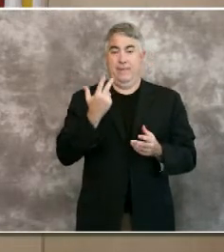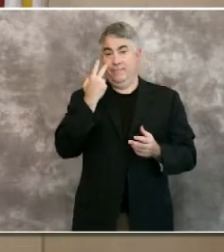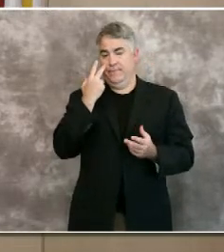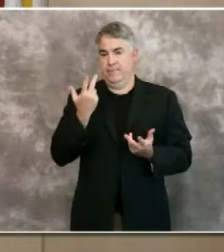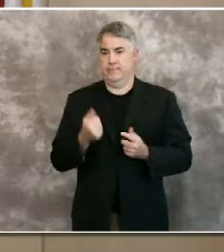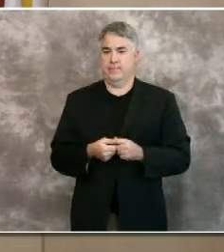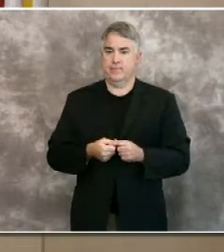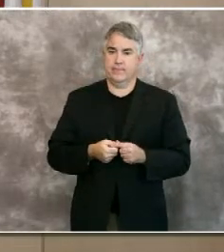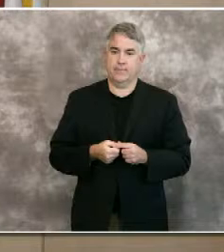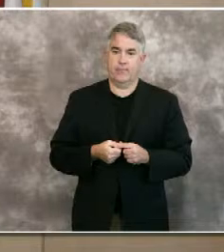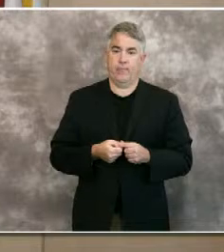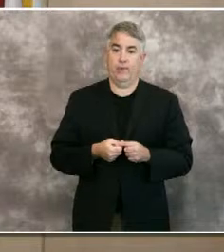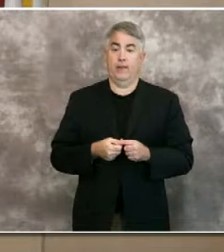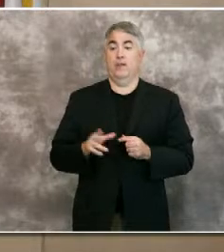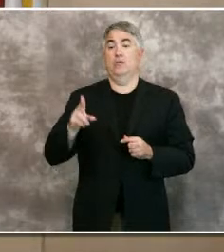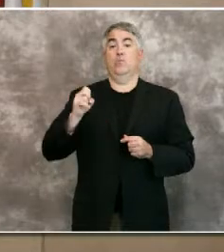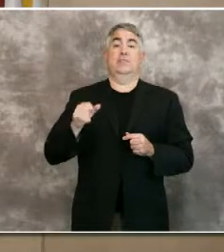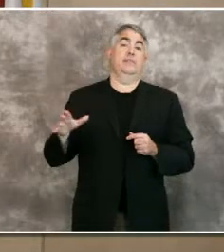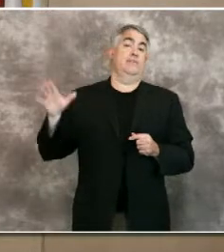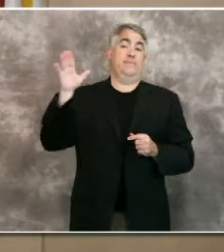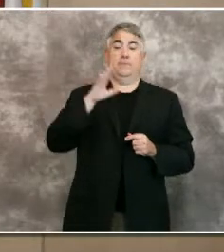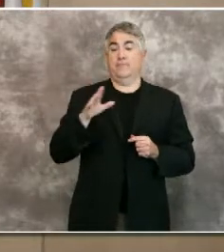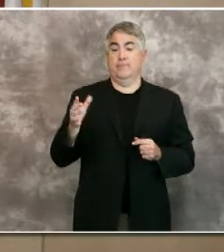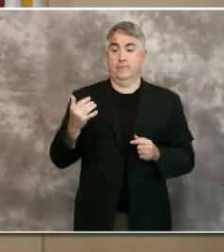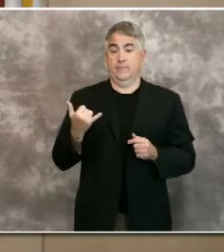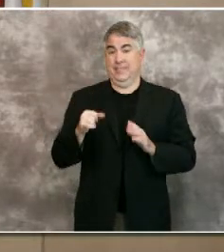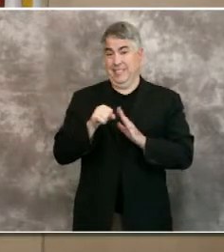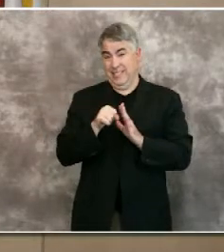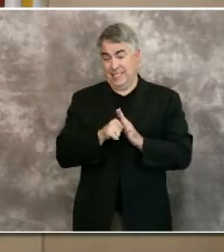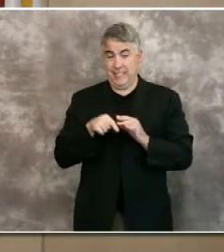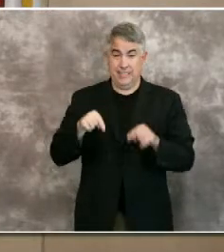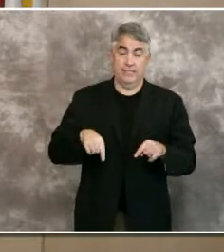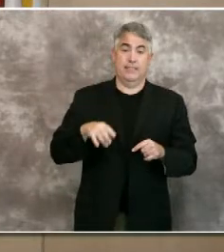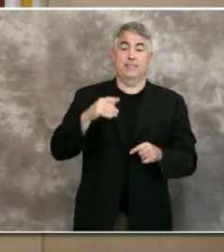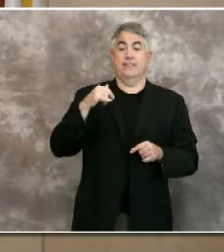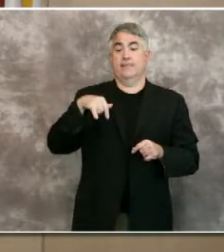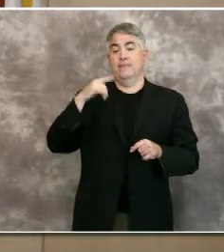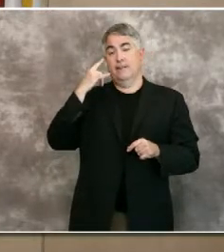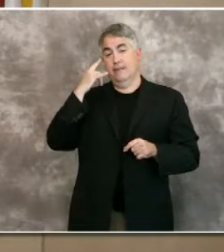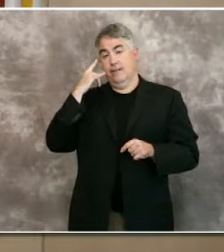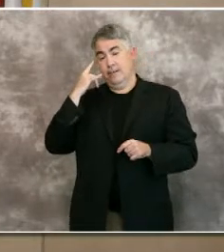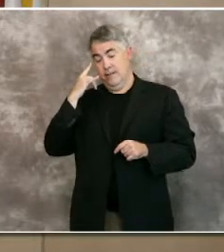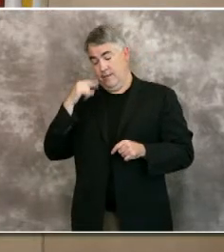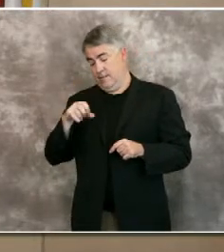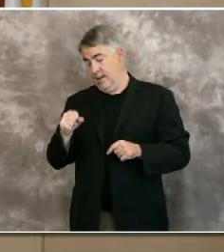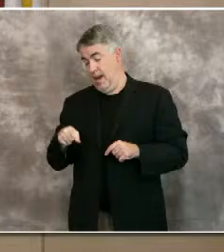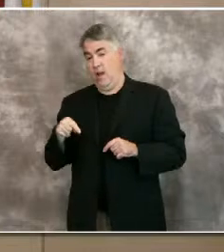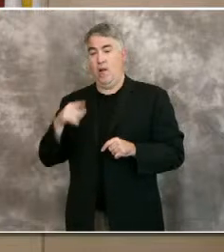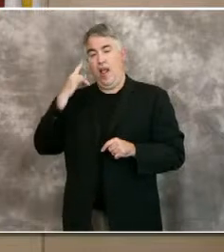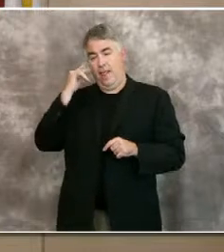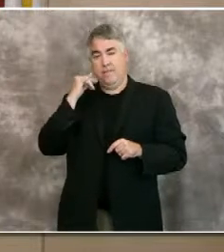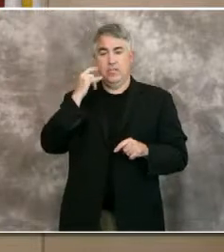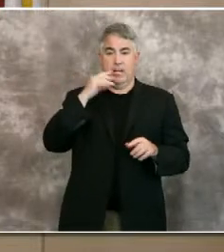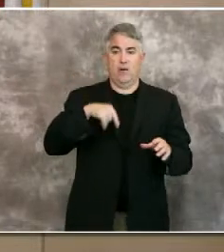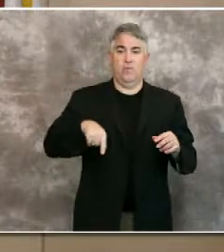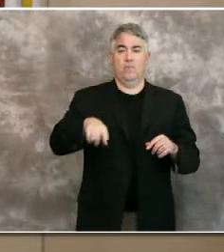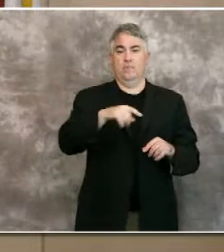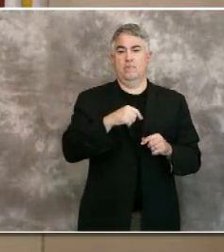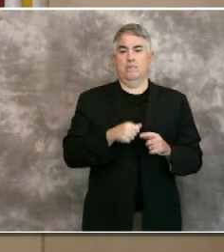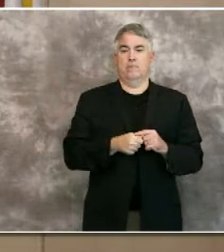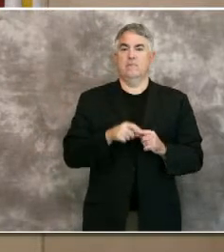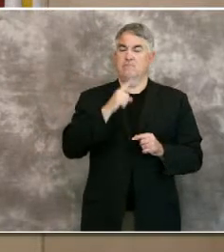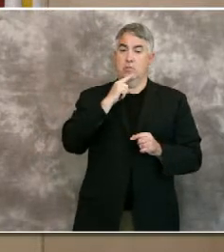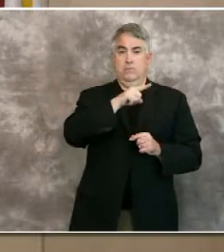the state and the county of San Diego is opening back up, we must all do our part to prevent the spread